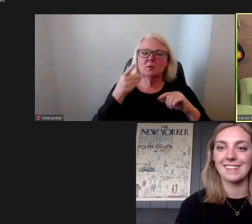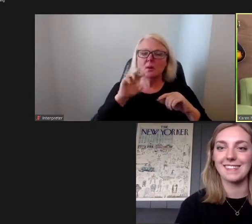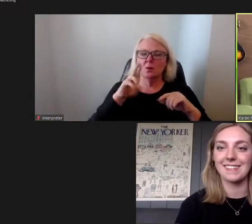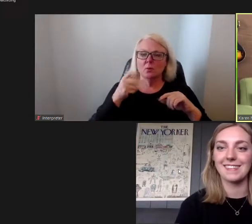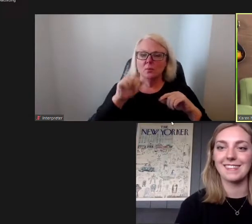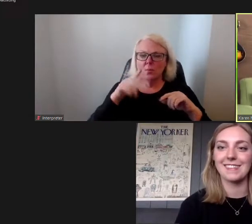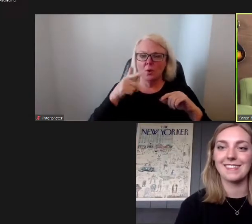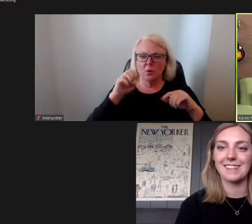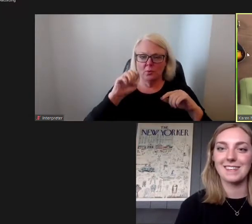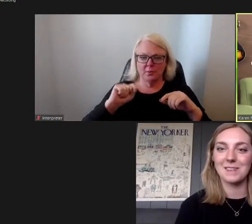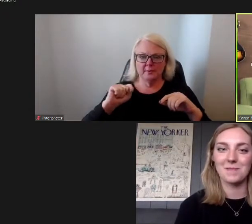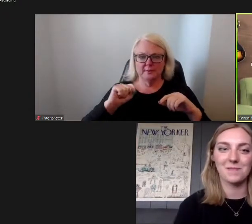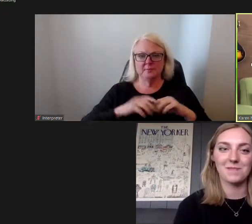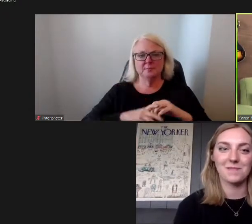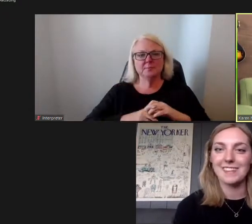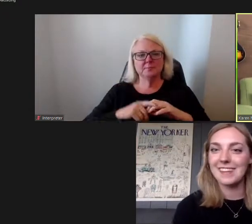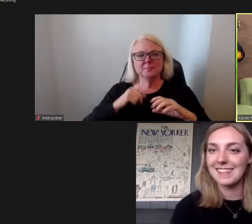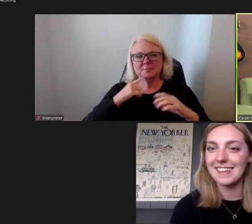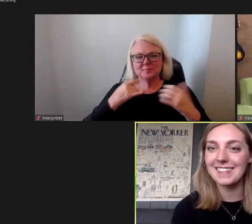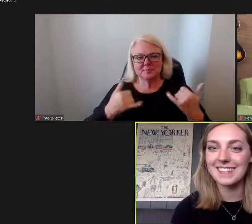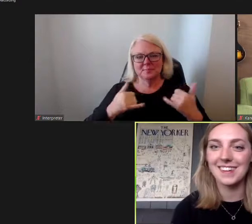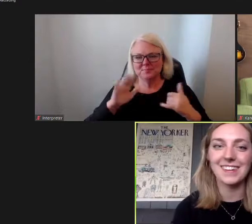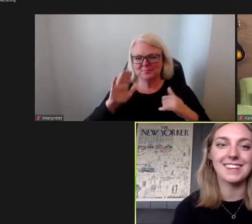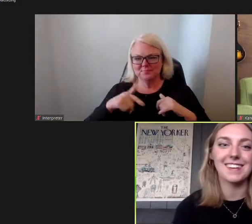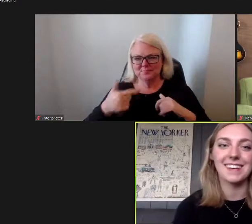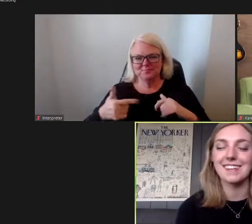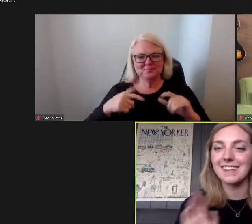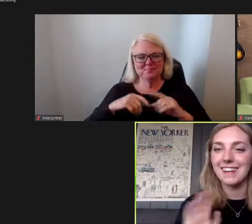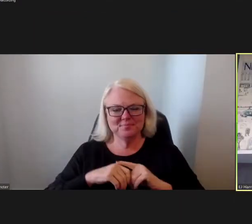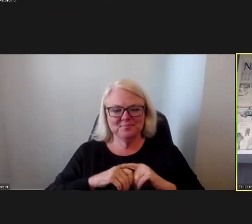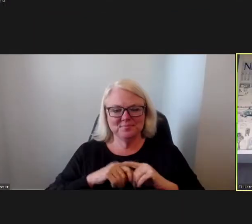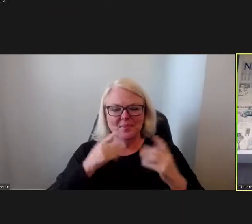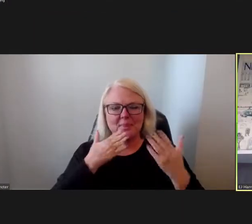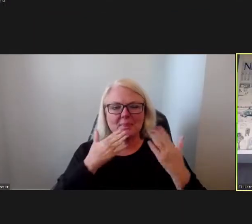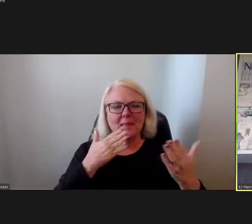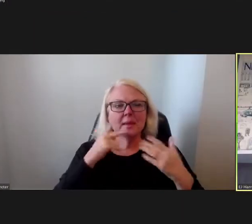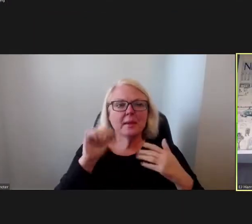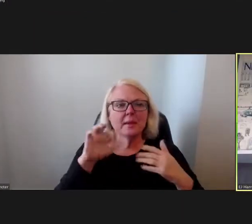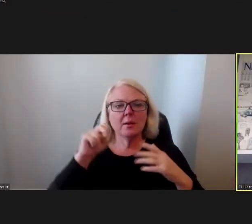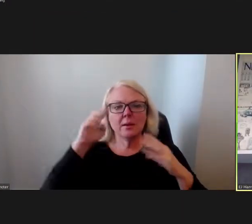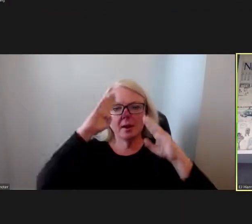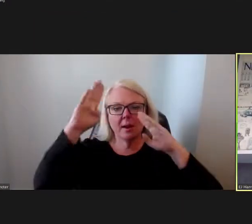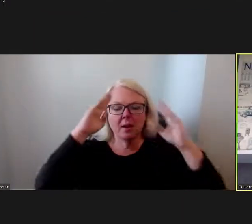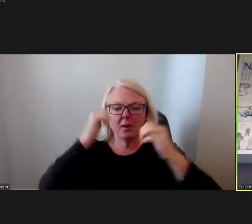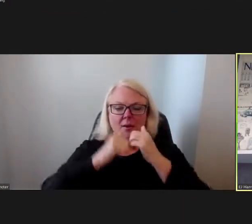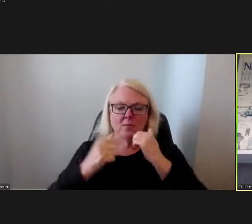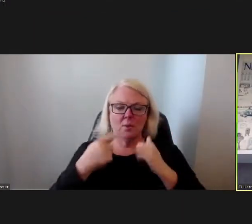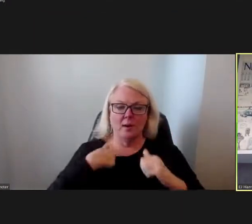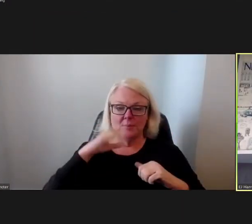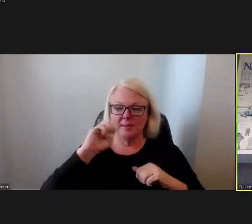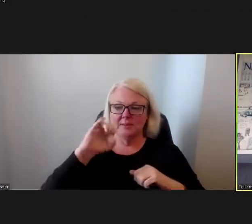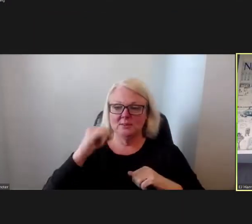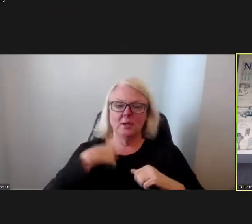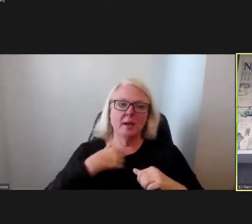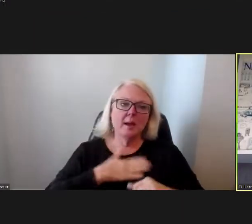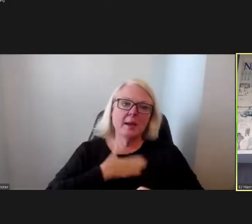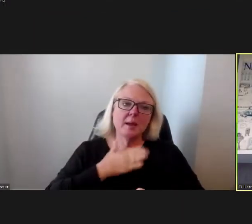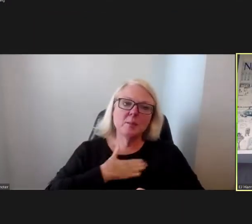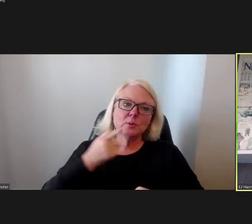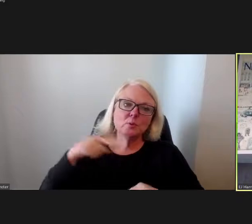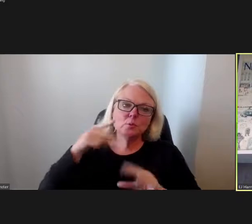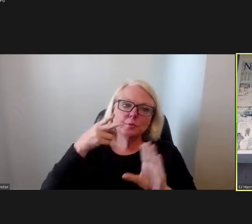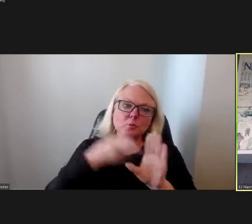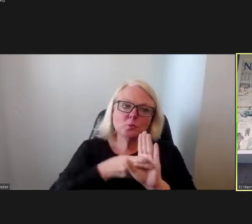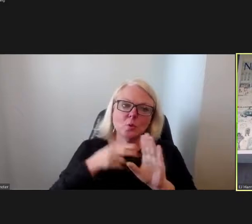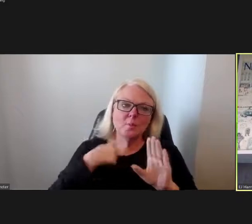floor is yours, EJ. Thanks, Karen. And hi, everyone. I'm EJ. I'm so glad you're all joining us for this